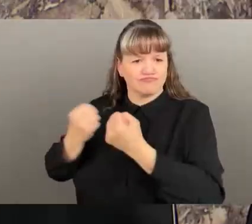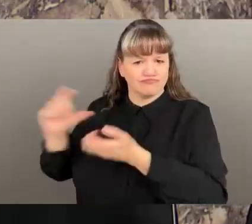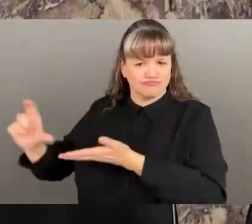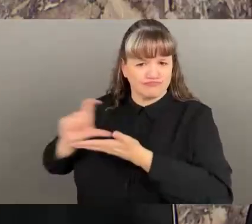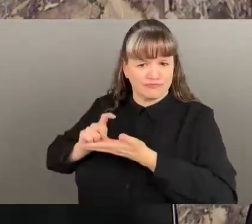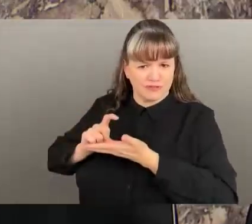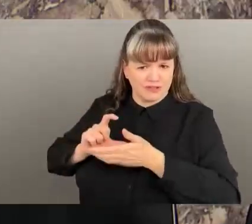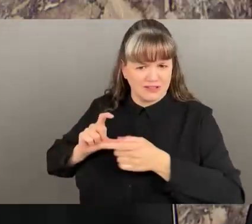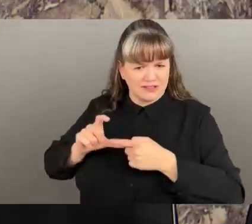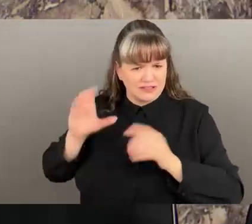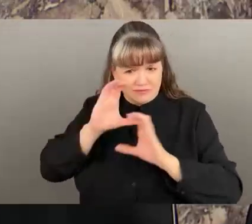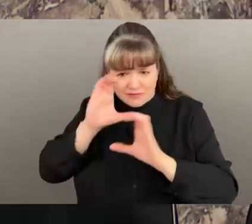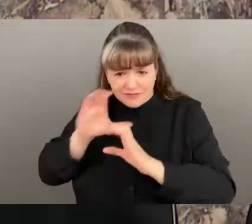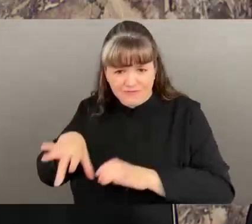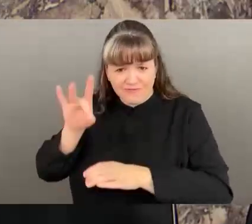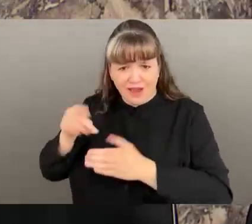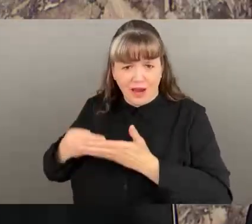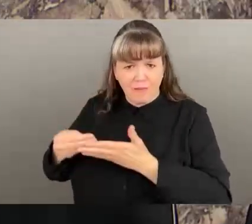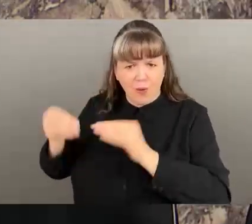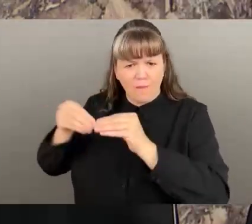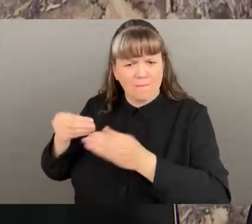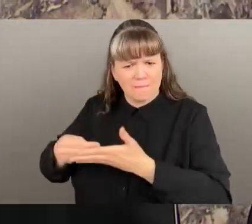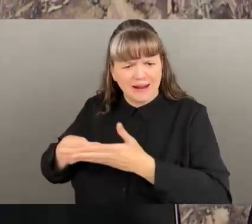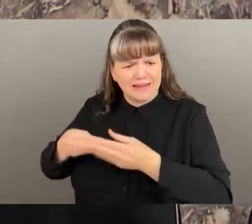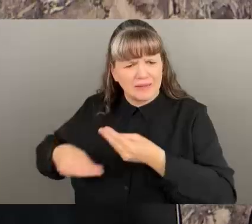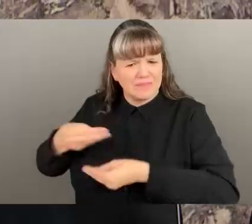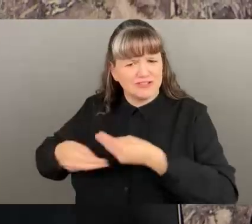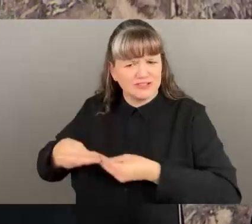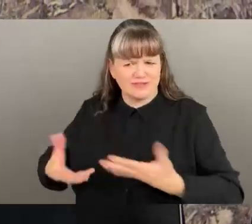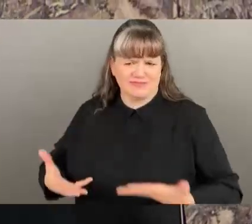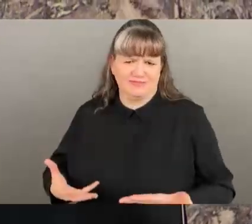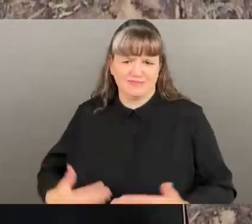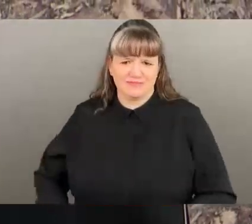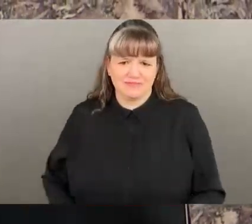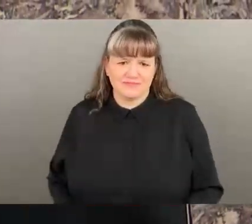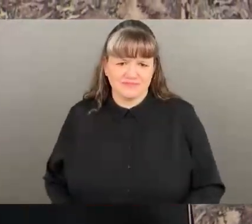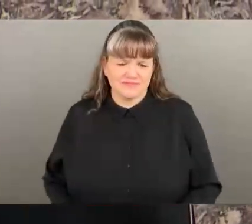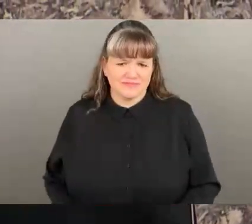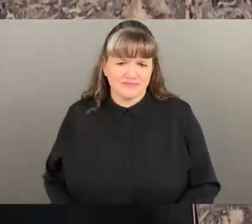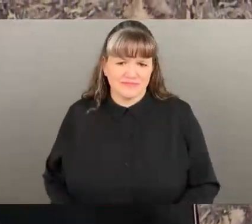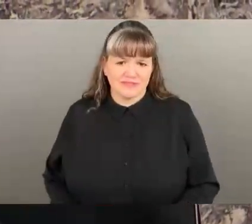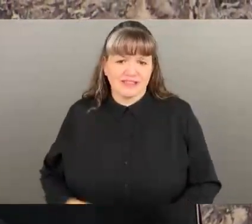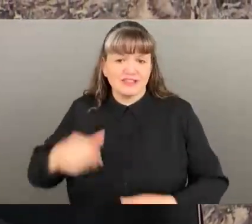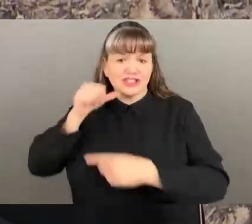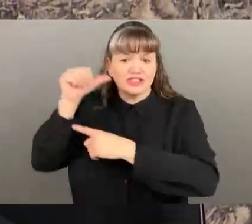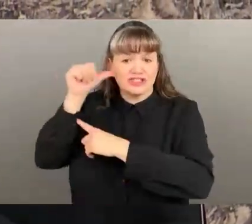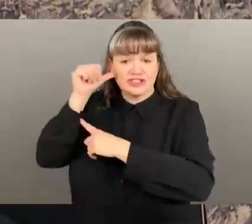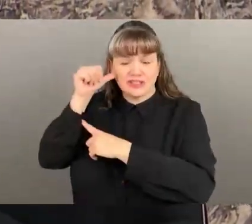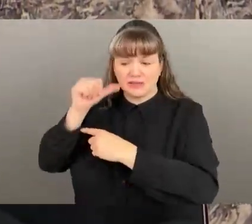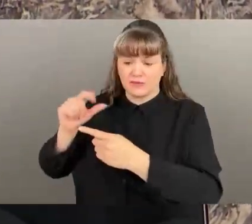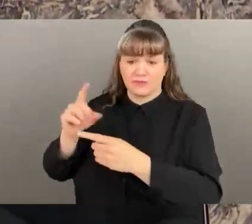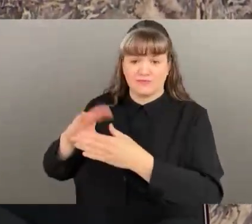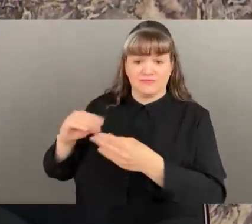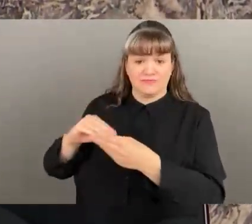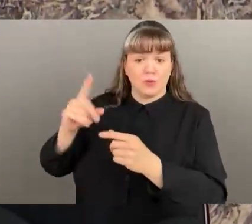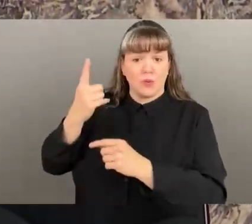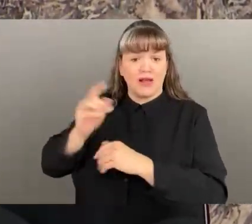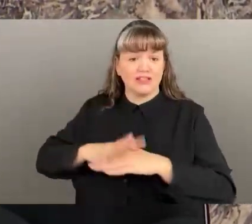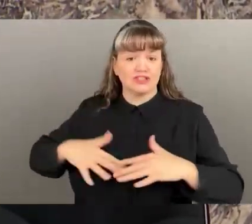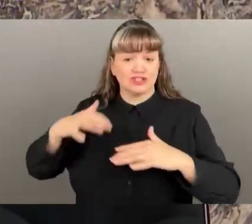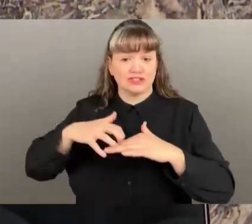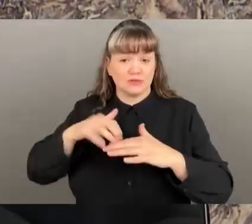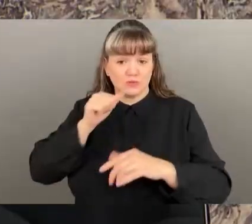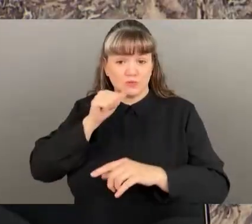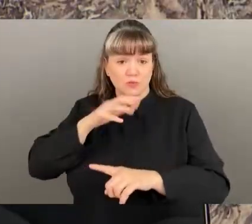Yesterday, I raised the case of a young Indigenous woman who was denied access to a shelter and found dead the next morning. The housing minister